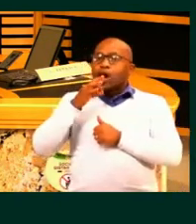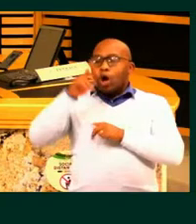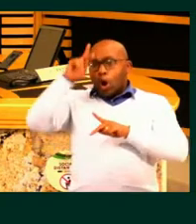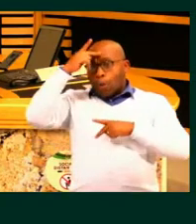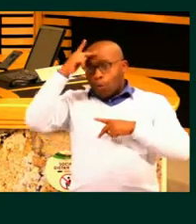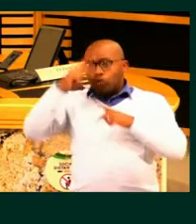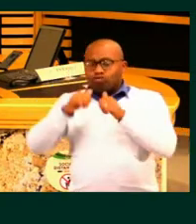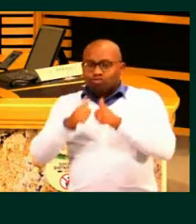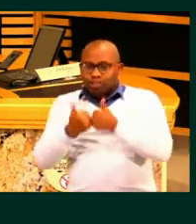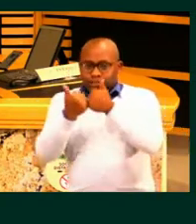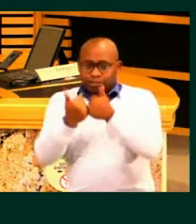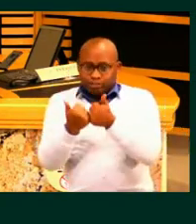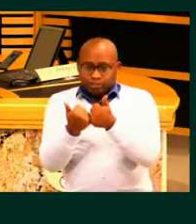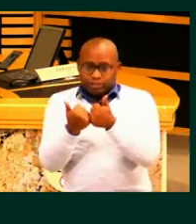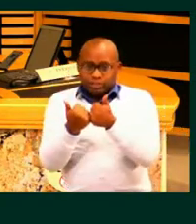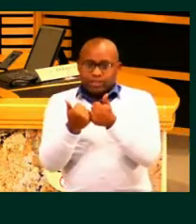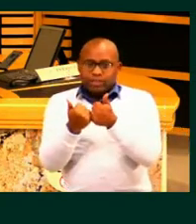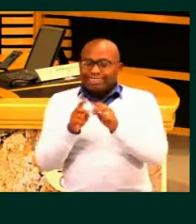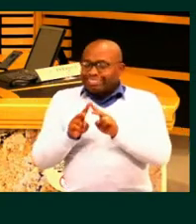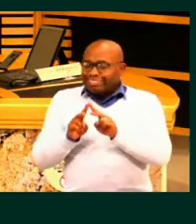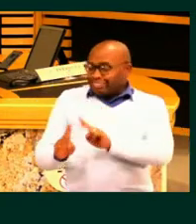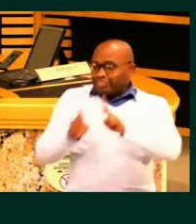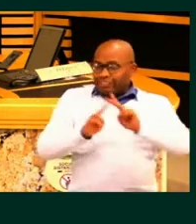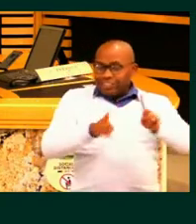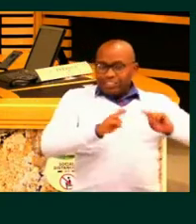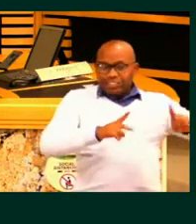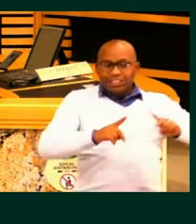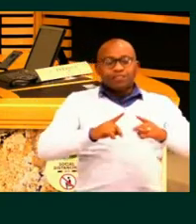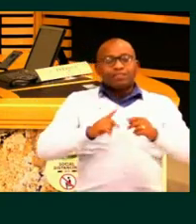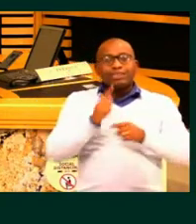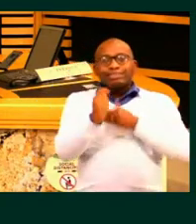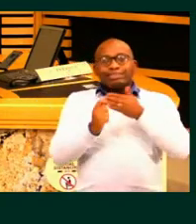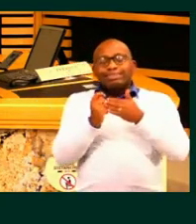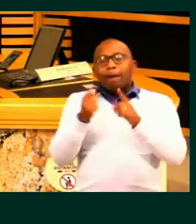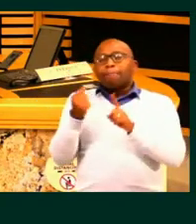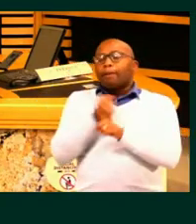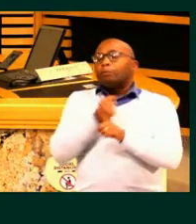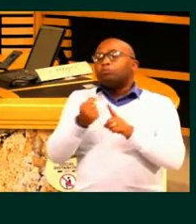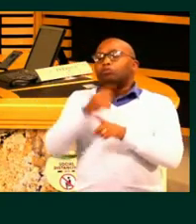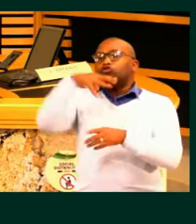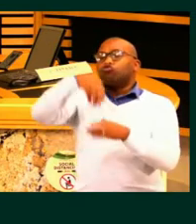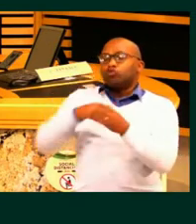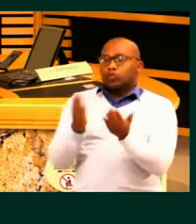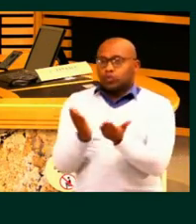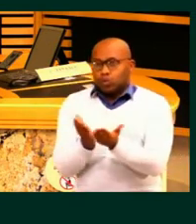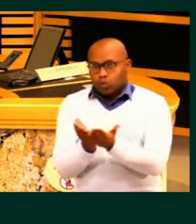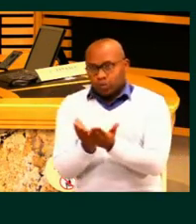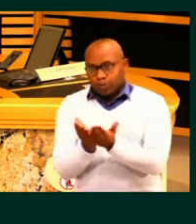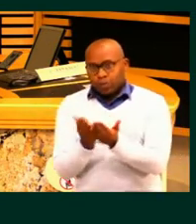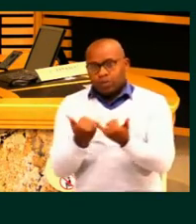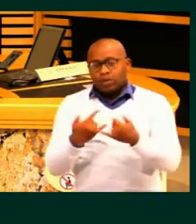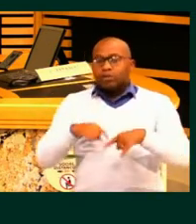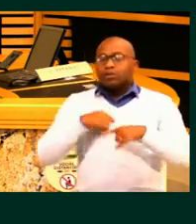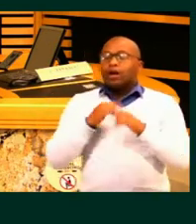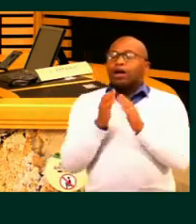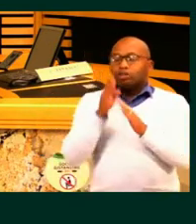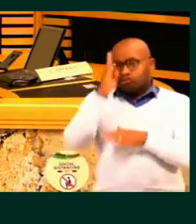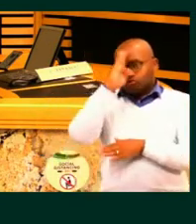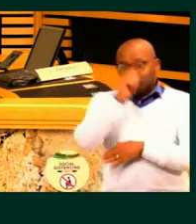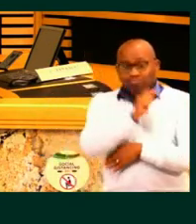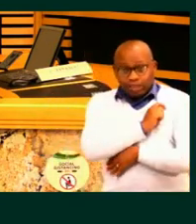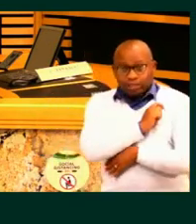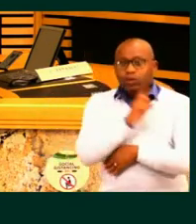challenging forms of abuse experienced by our Learners honorable Deputy speaker I trust that as siblings parents and